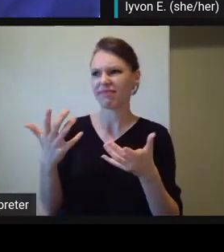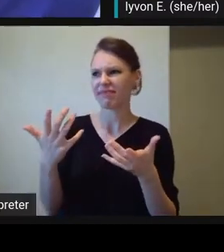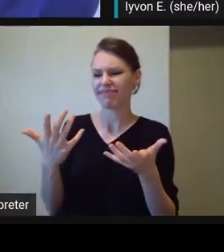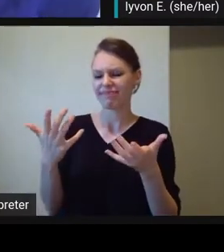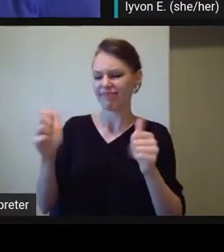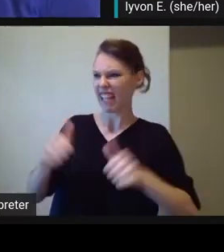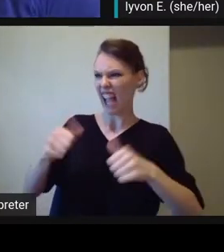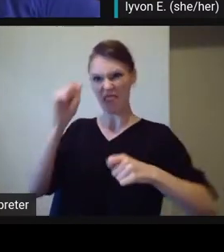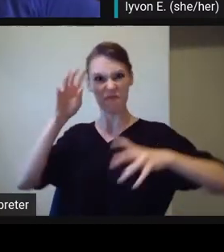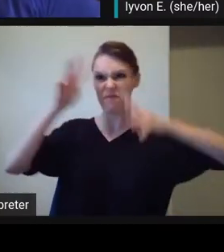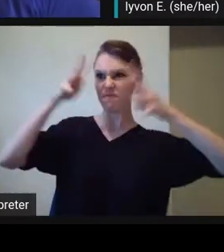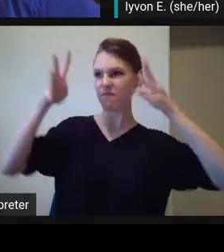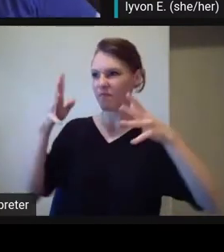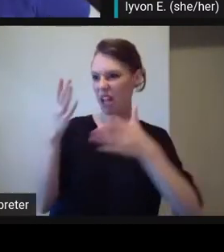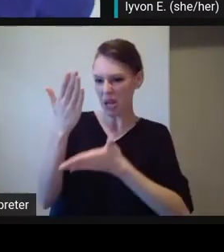peasy.